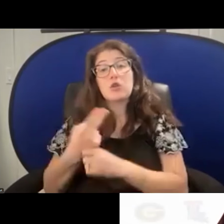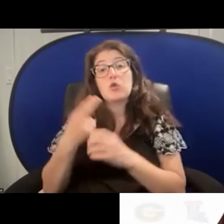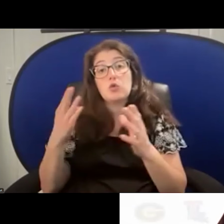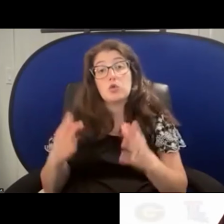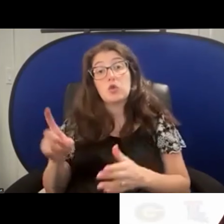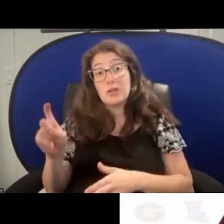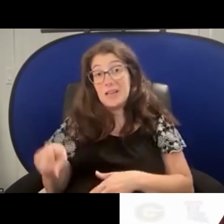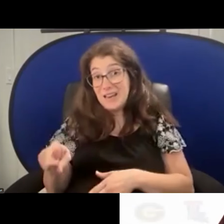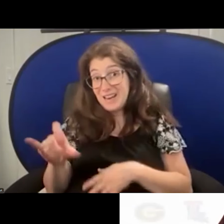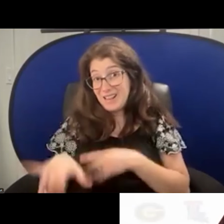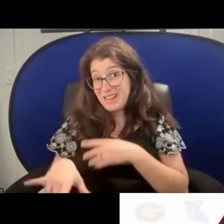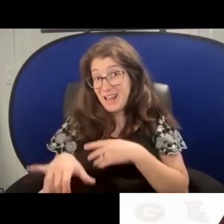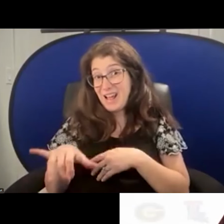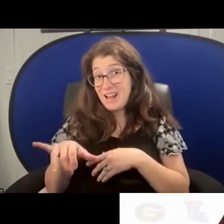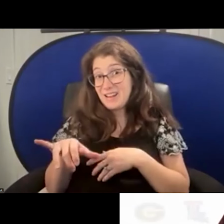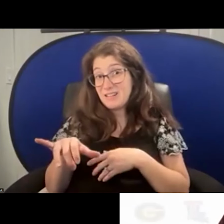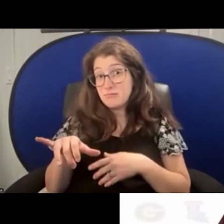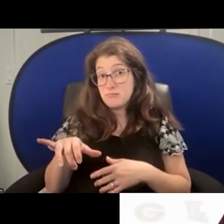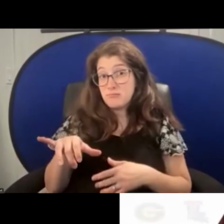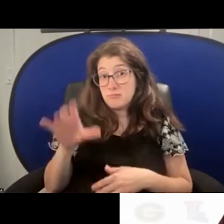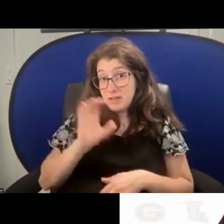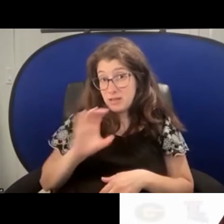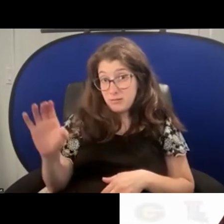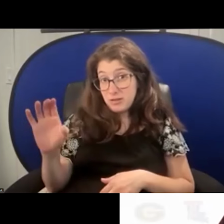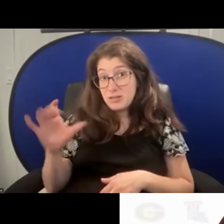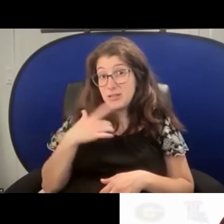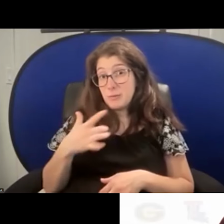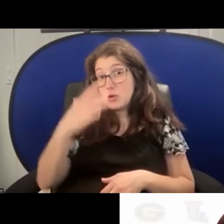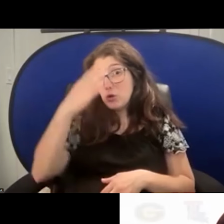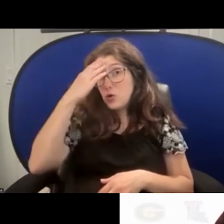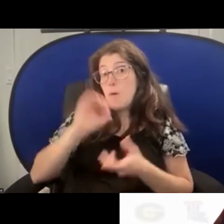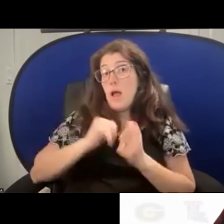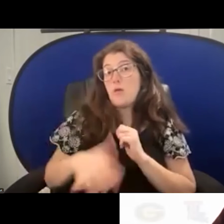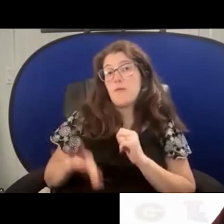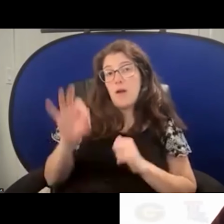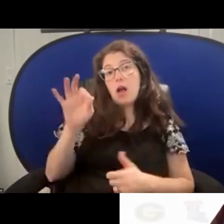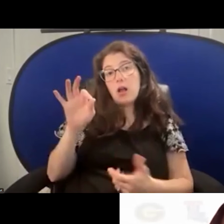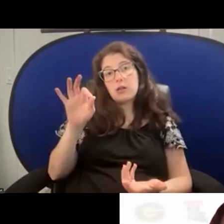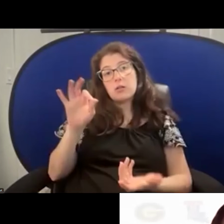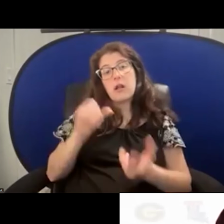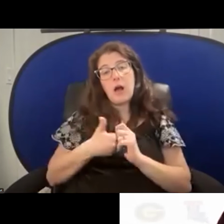needs that modality usually knows how to access it.